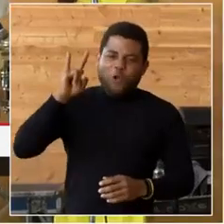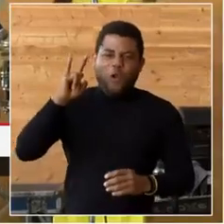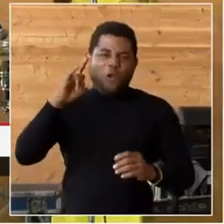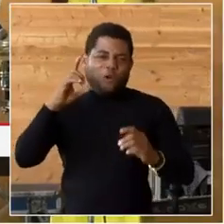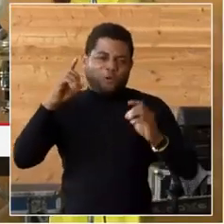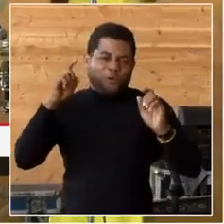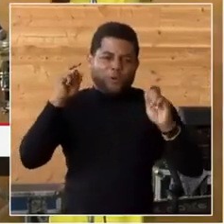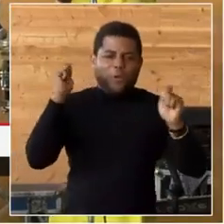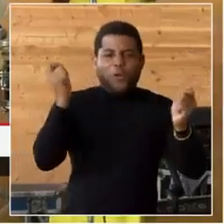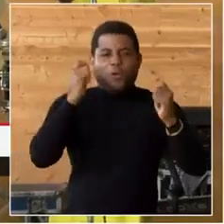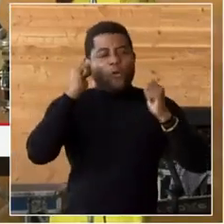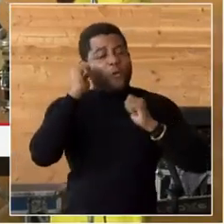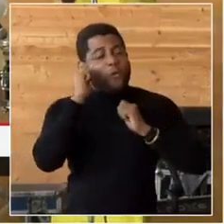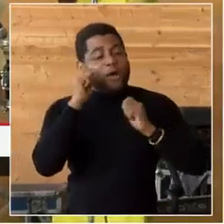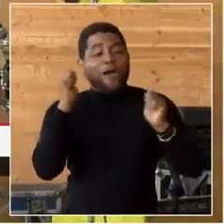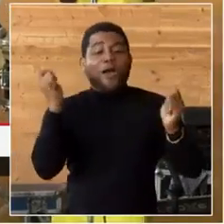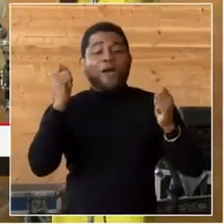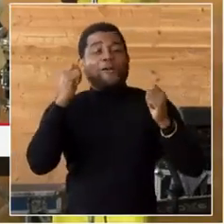D.C.